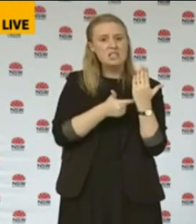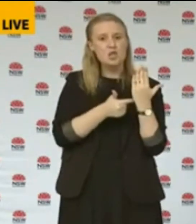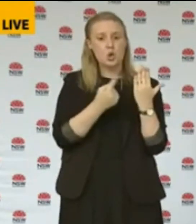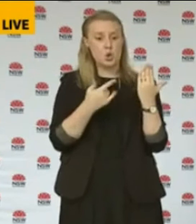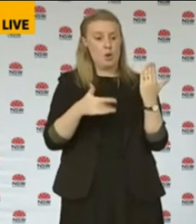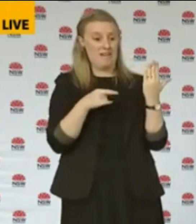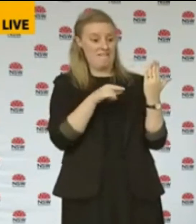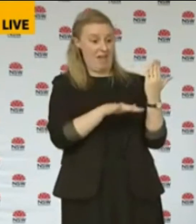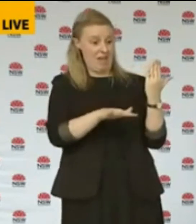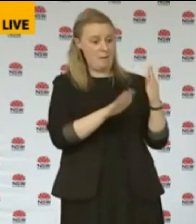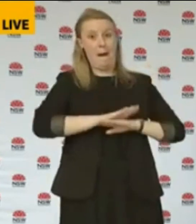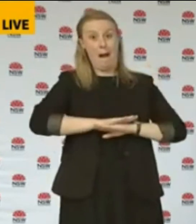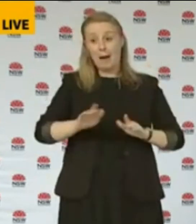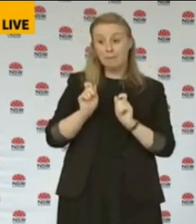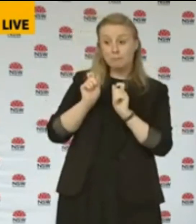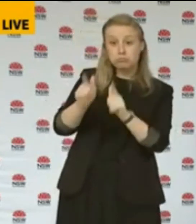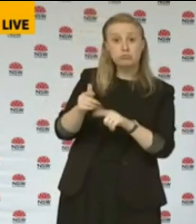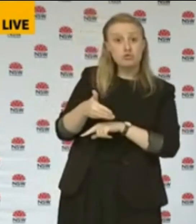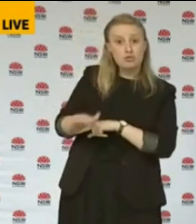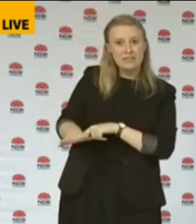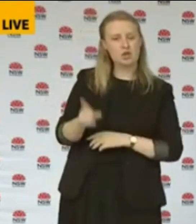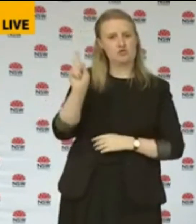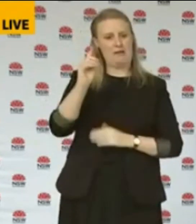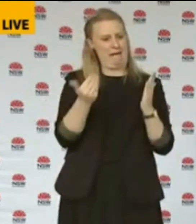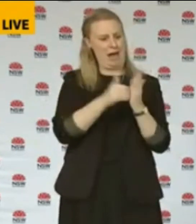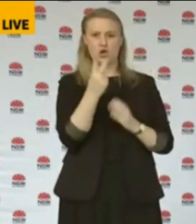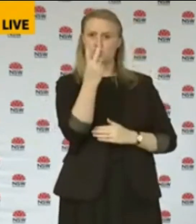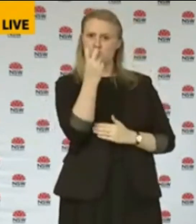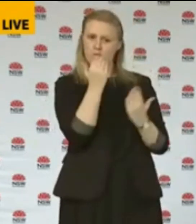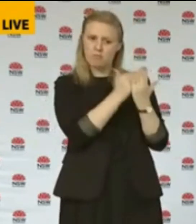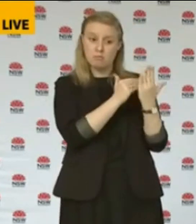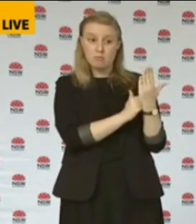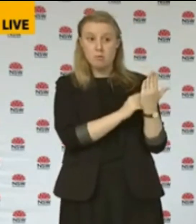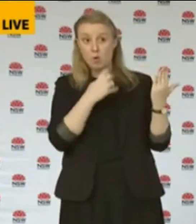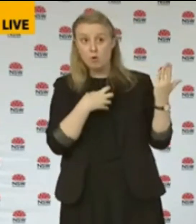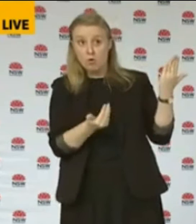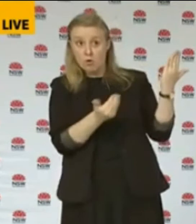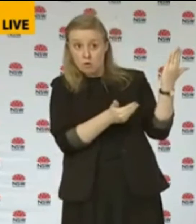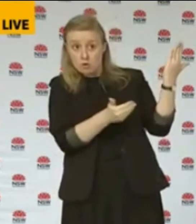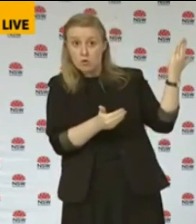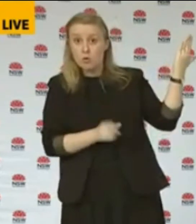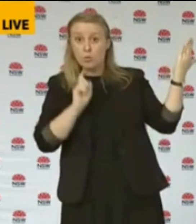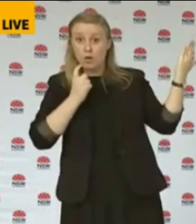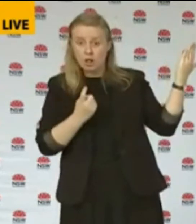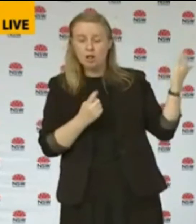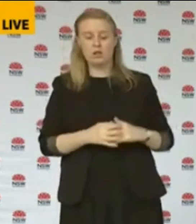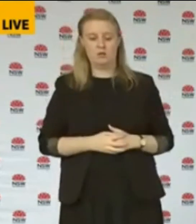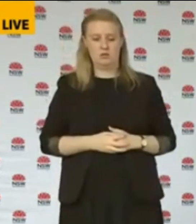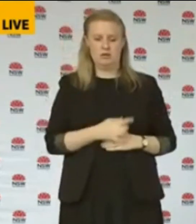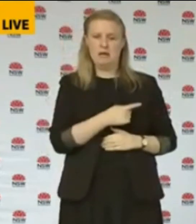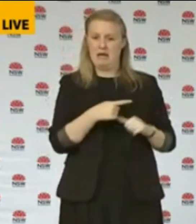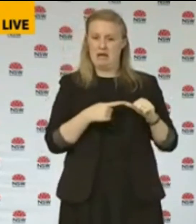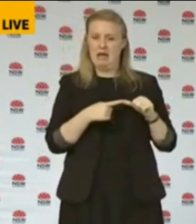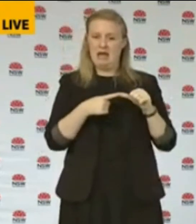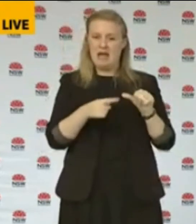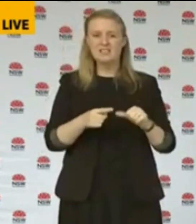The one thing I've learned as a health minister is never say never, because this morning, if you'd said to me at 7 o'clock there was going to be a